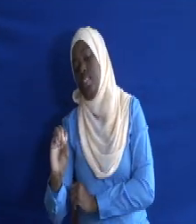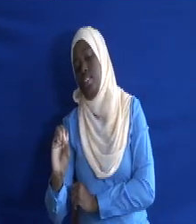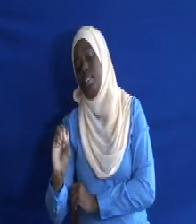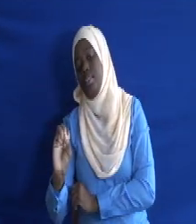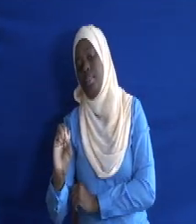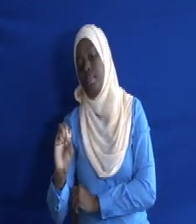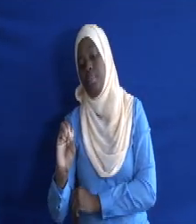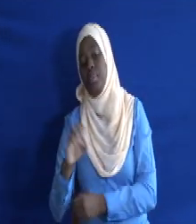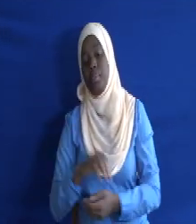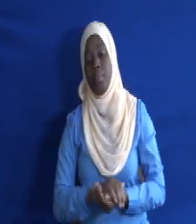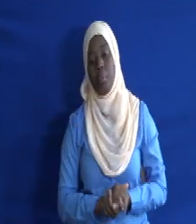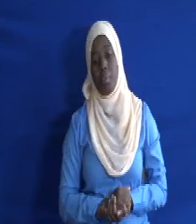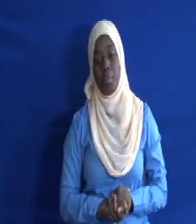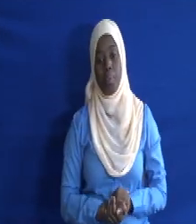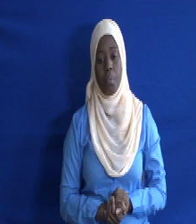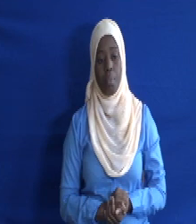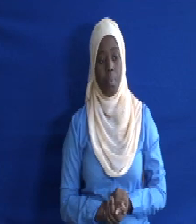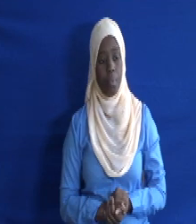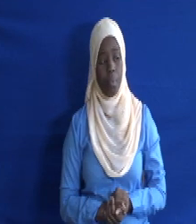Can you list them?